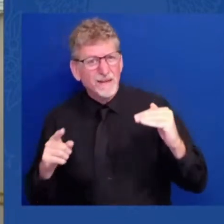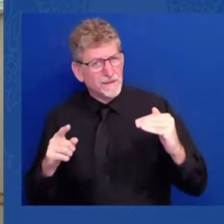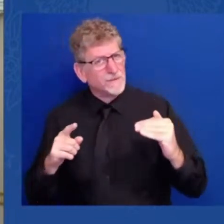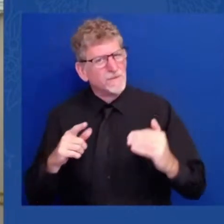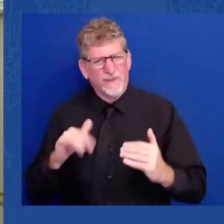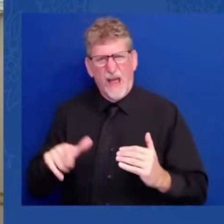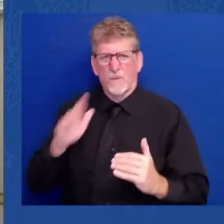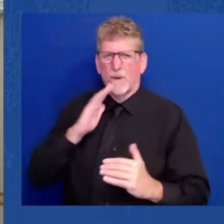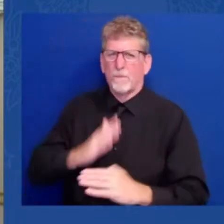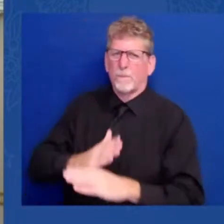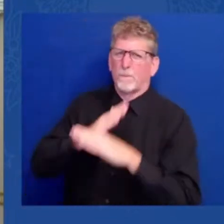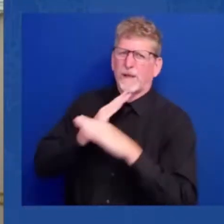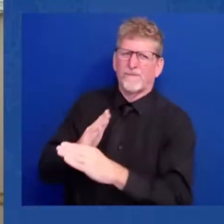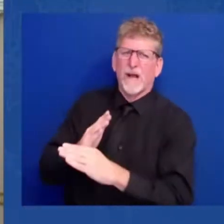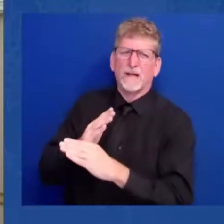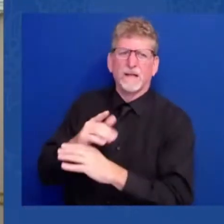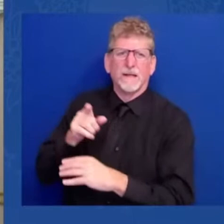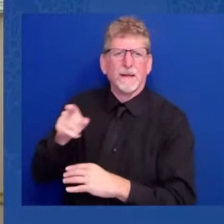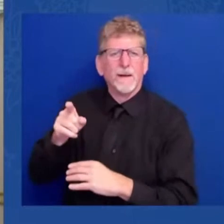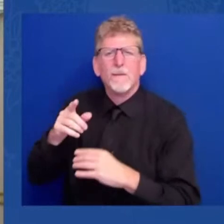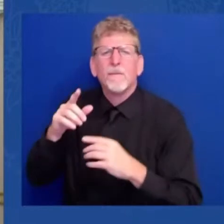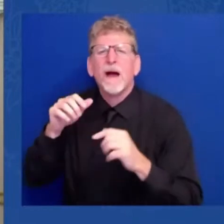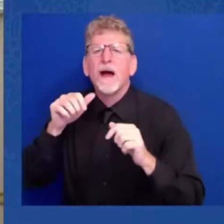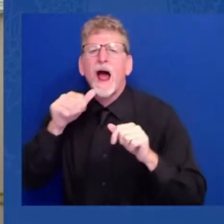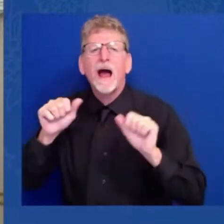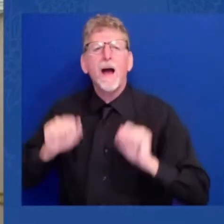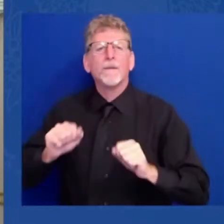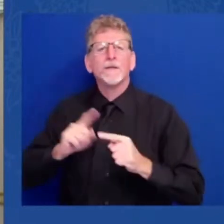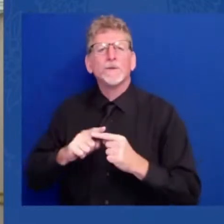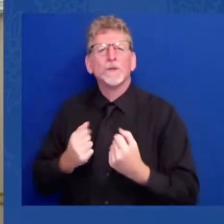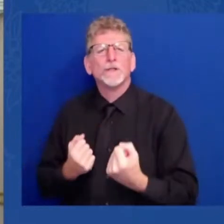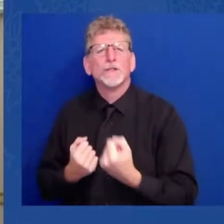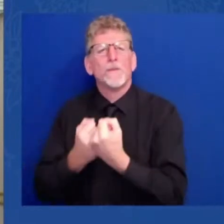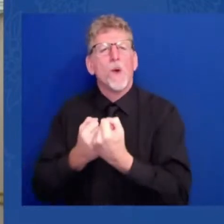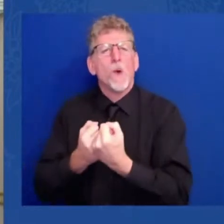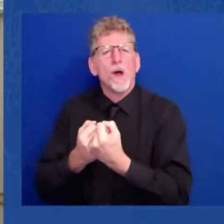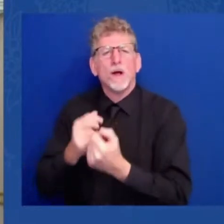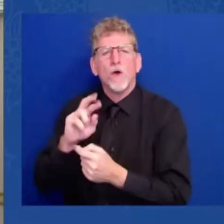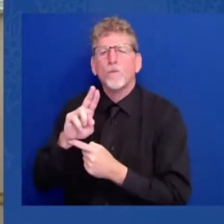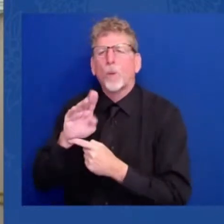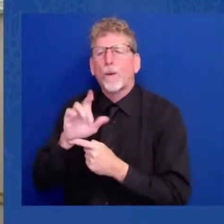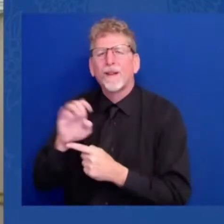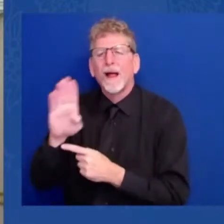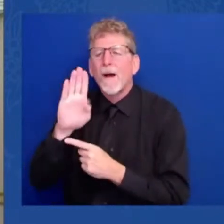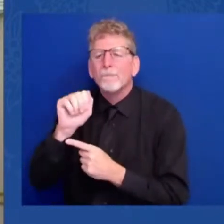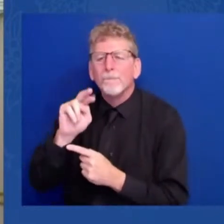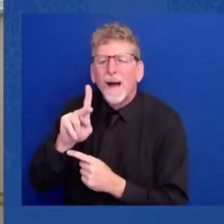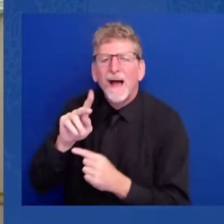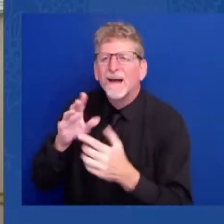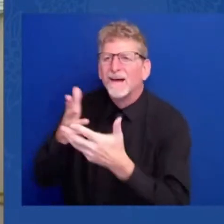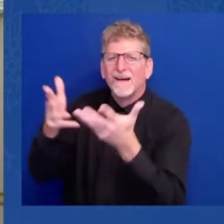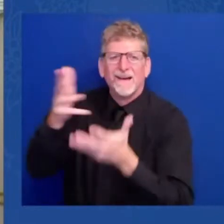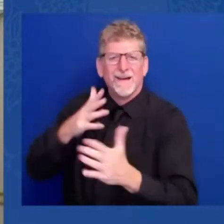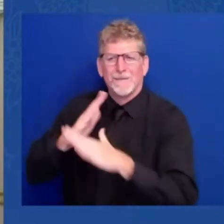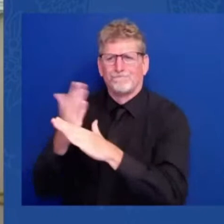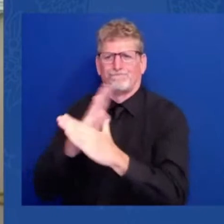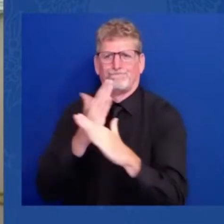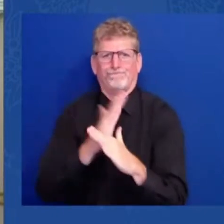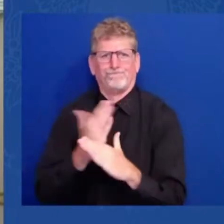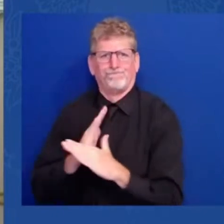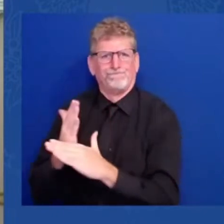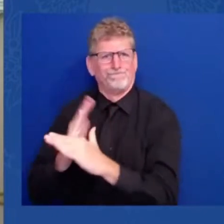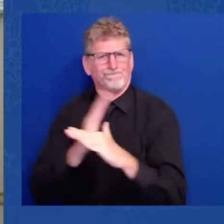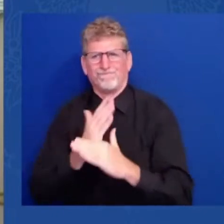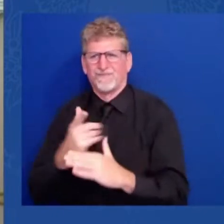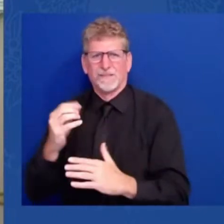They're not going to be able to do that now. We cut Russia's largest banks from the international financial system, and it has crippled their ability to do